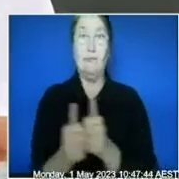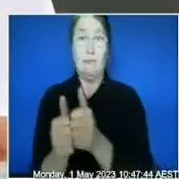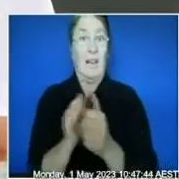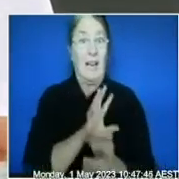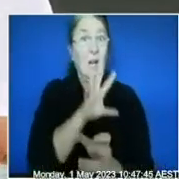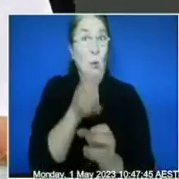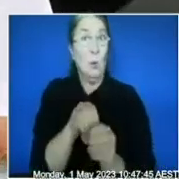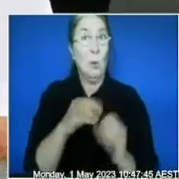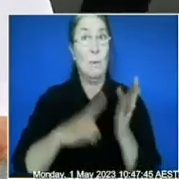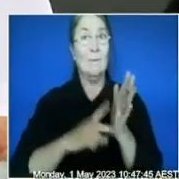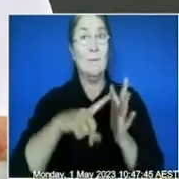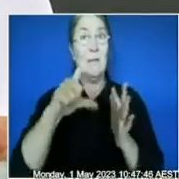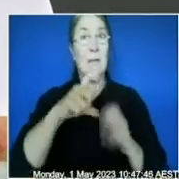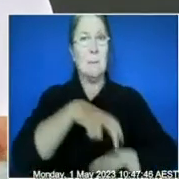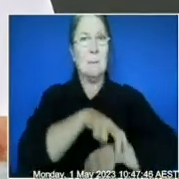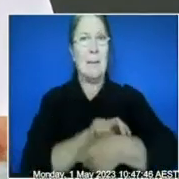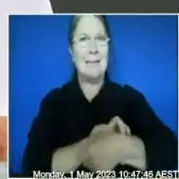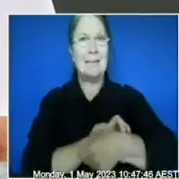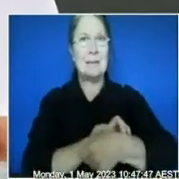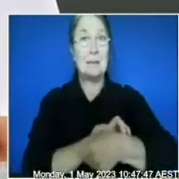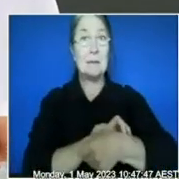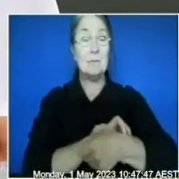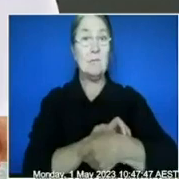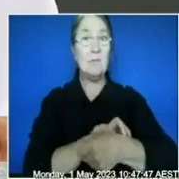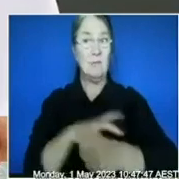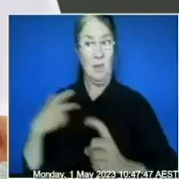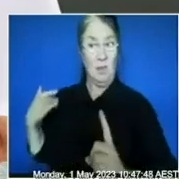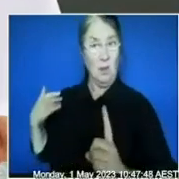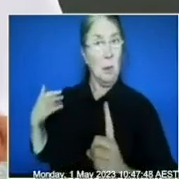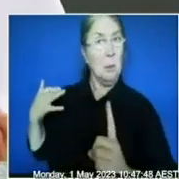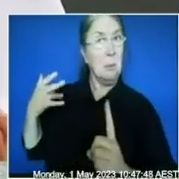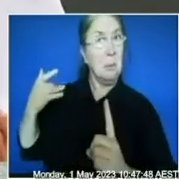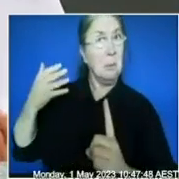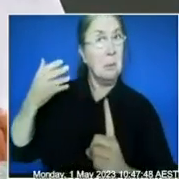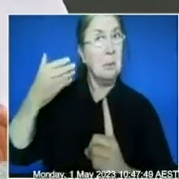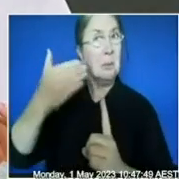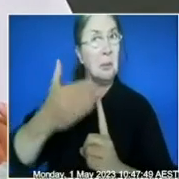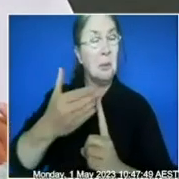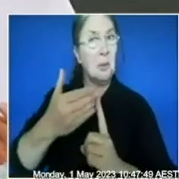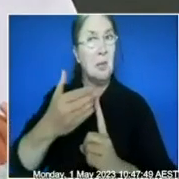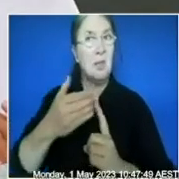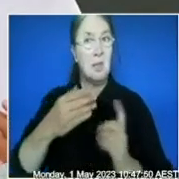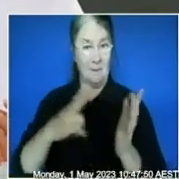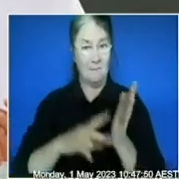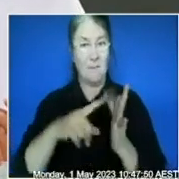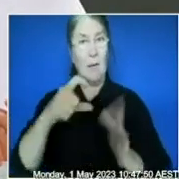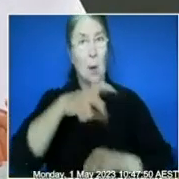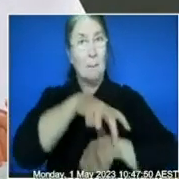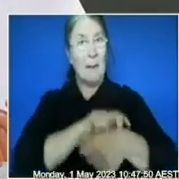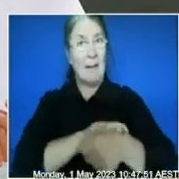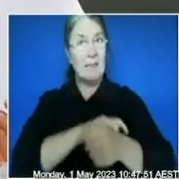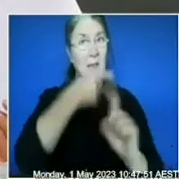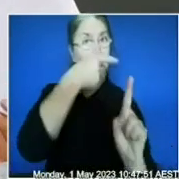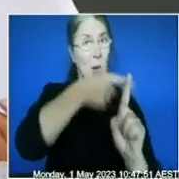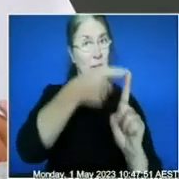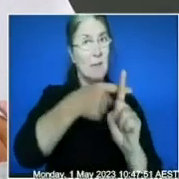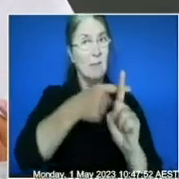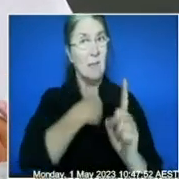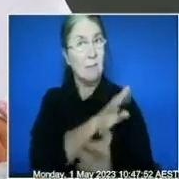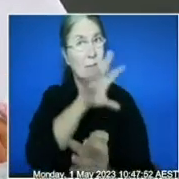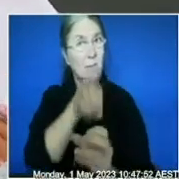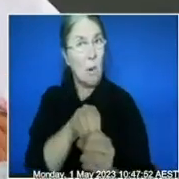Police? I've been working very closely with Victoria Police throughout the development of all of the reforms. They're part of our